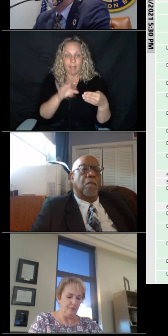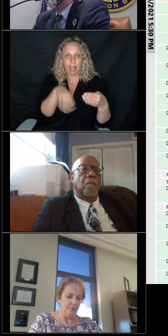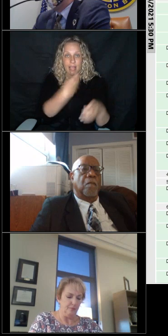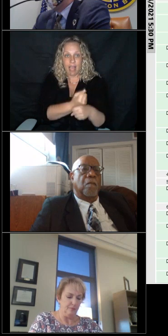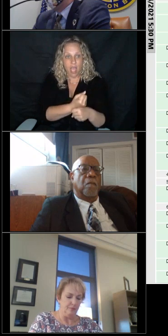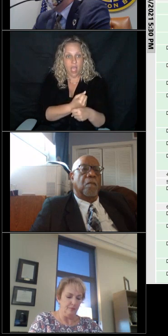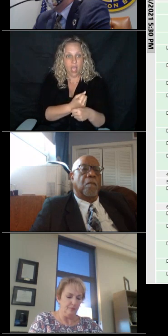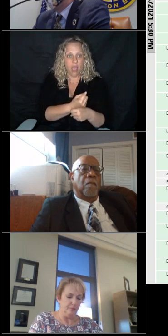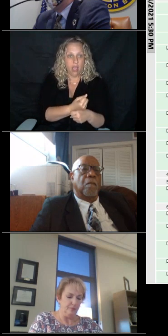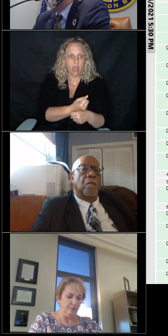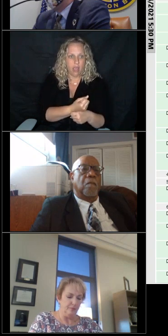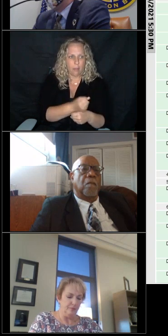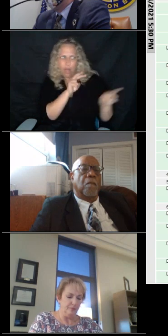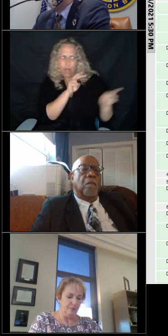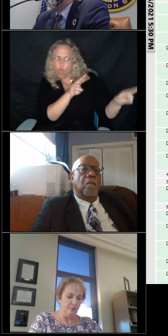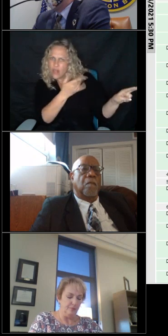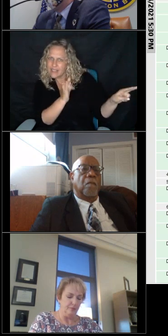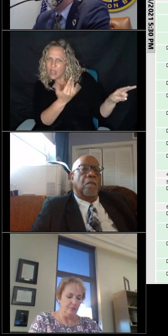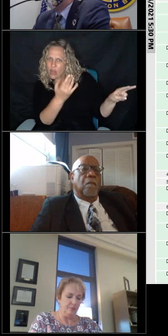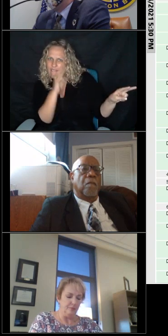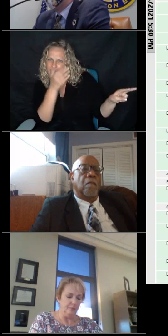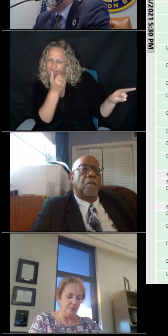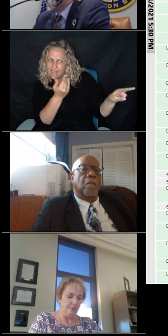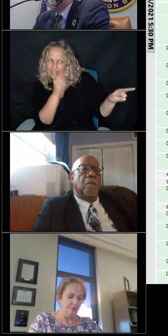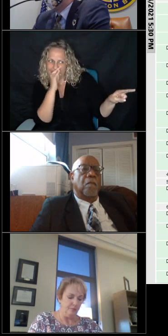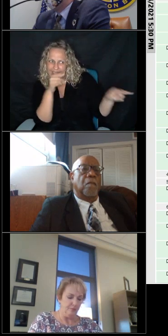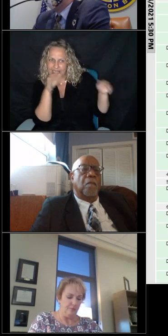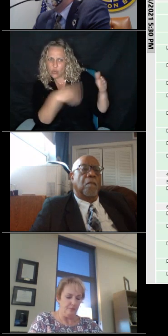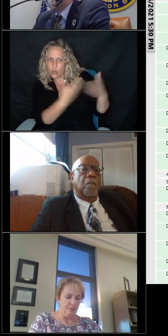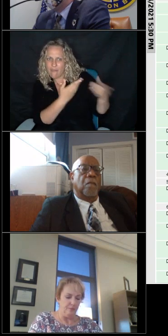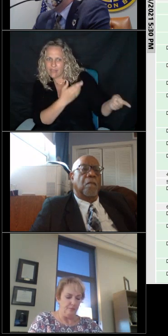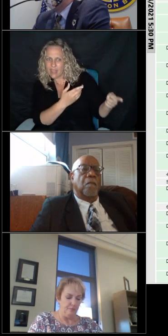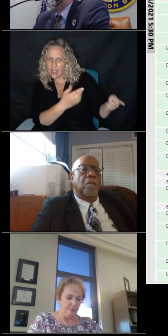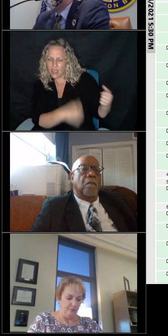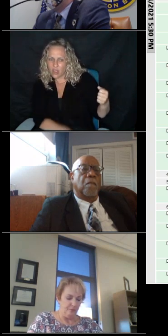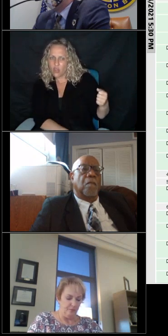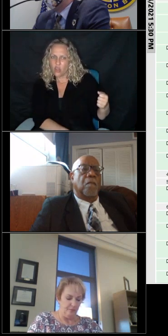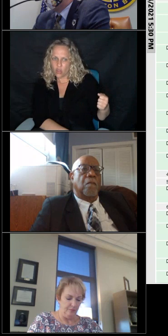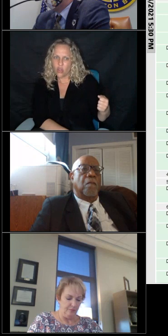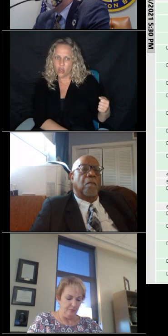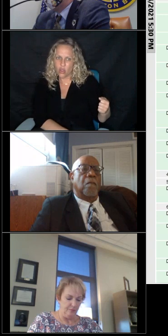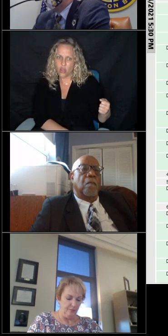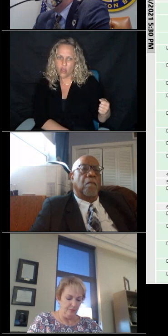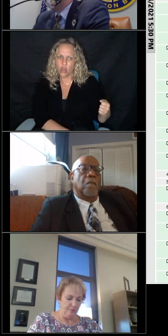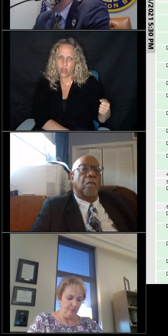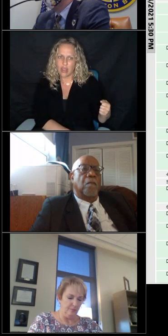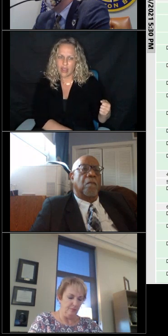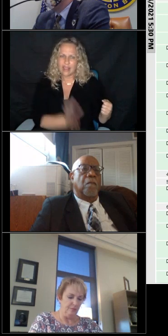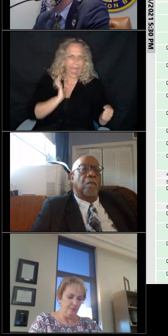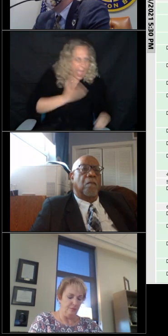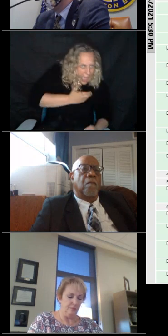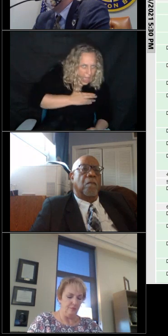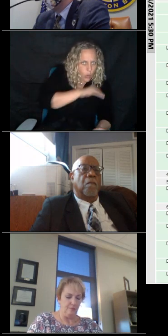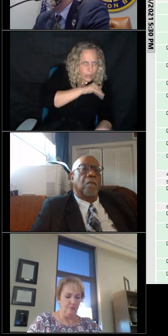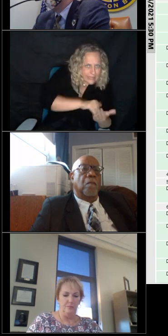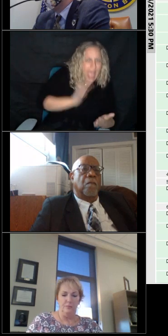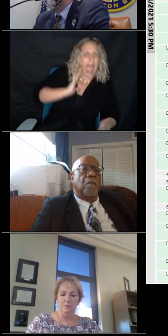day with 15 kids. Walked over there with 15 kids. Let's go and play in our center. This is our center.